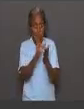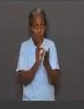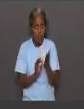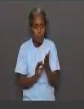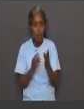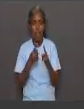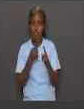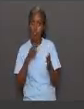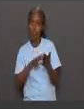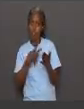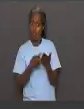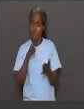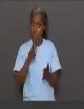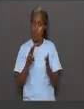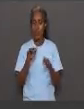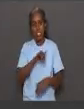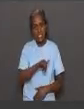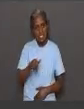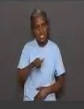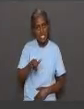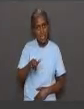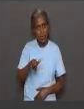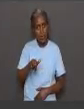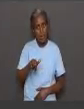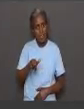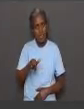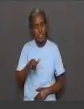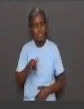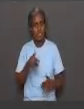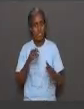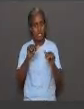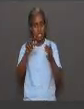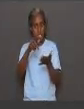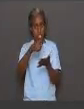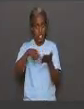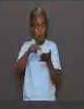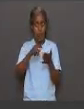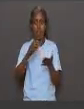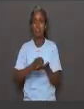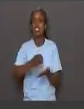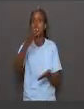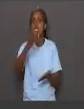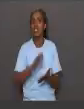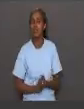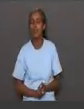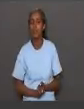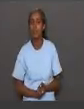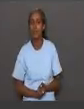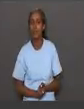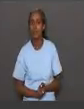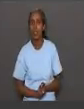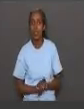The formula for volume is the same as it was for the circular cylinder.